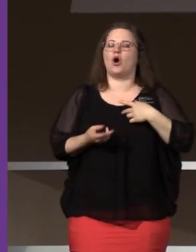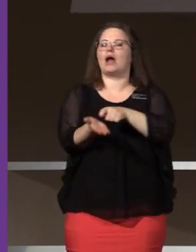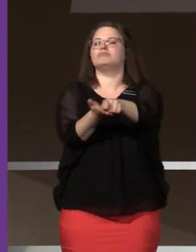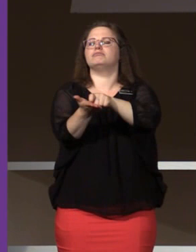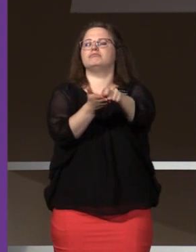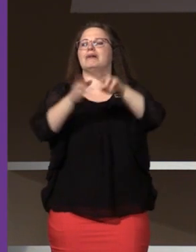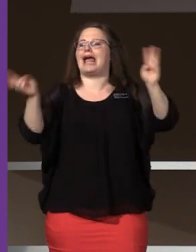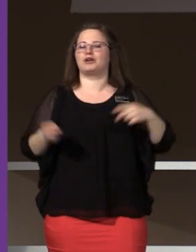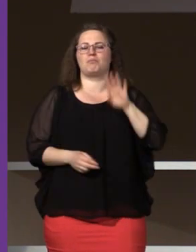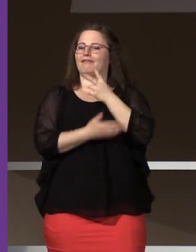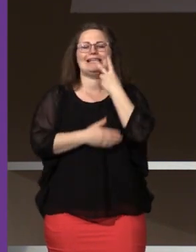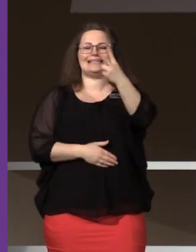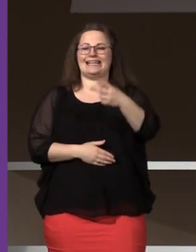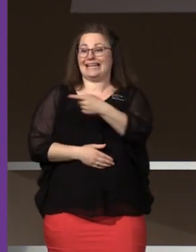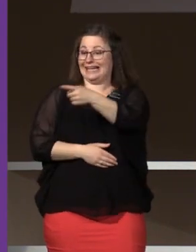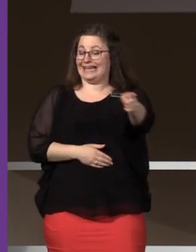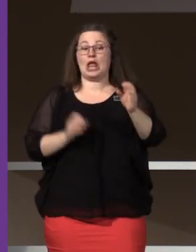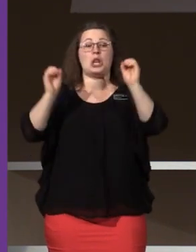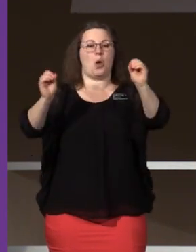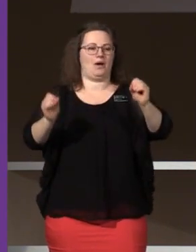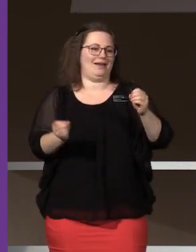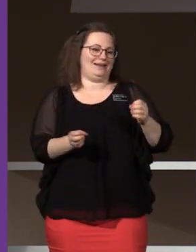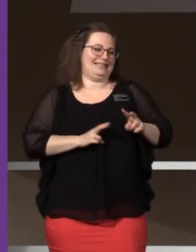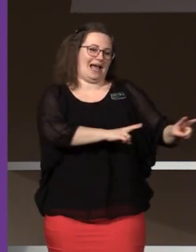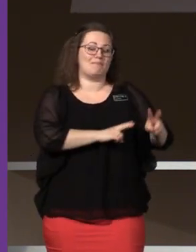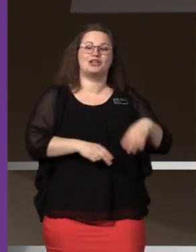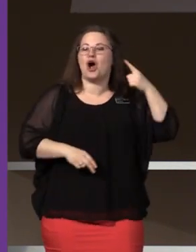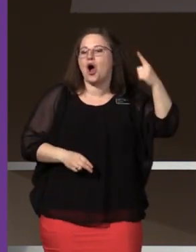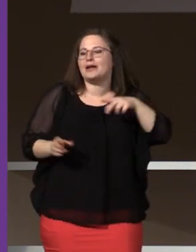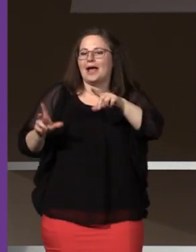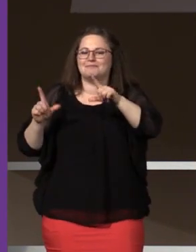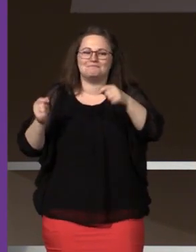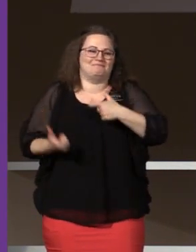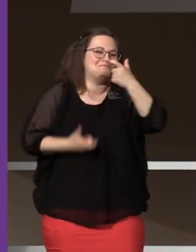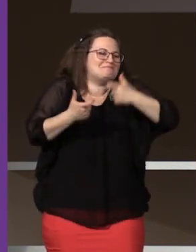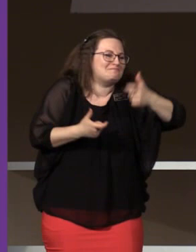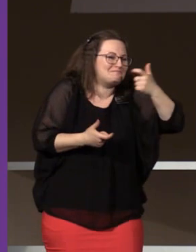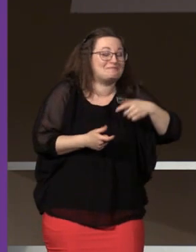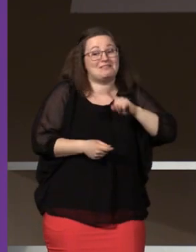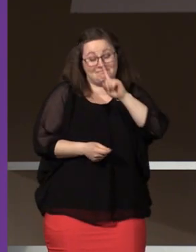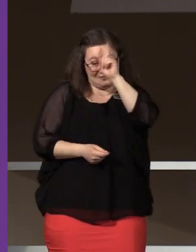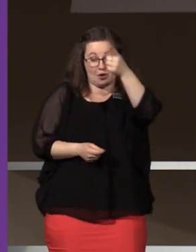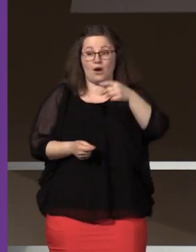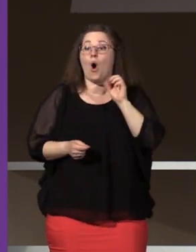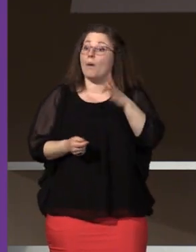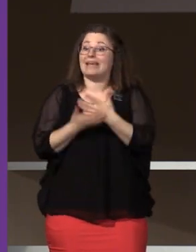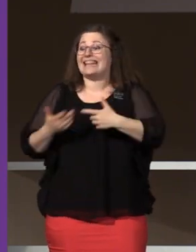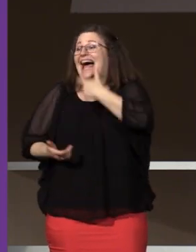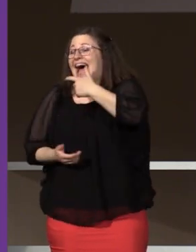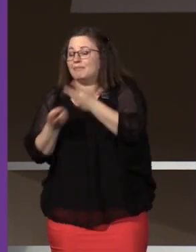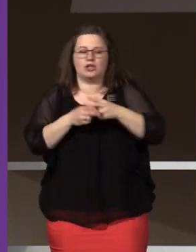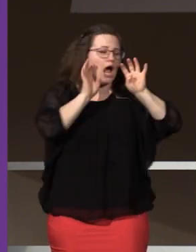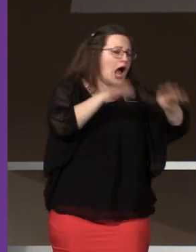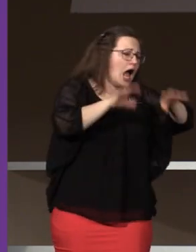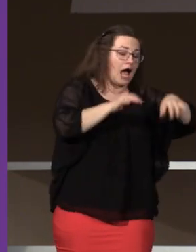like that. So, there was a little bit of laughing there. Absolutely. If you weren't laughing, you'd be crying about this sort of